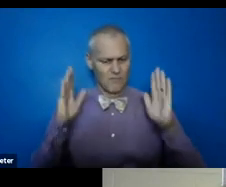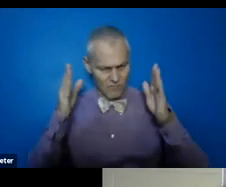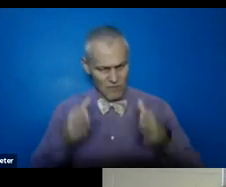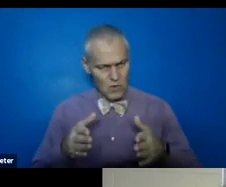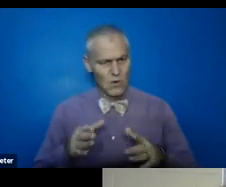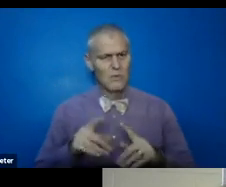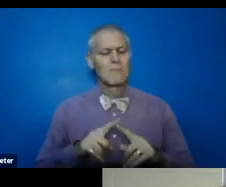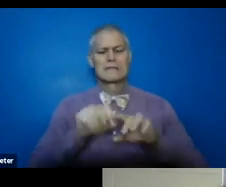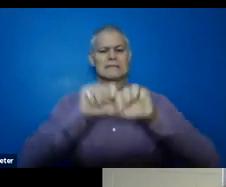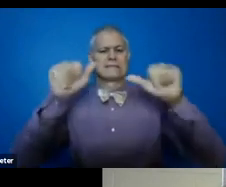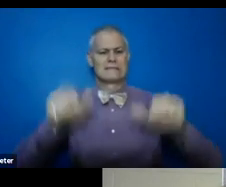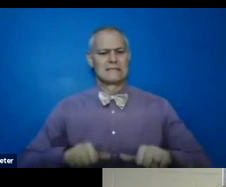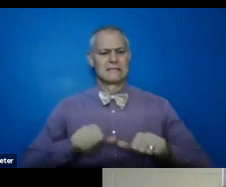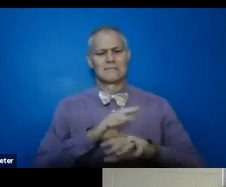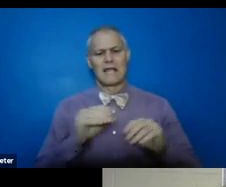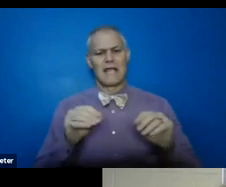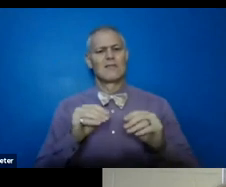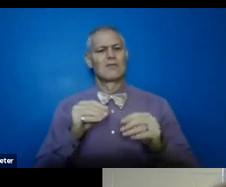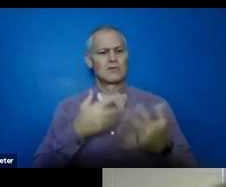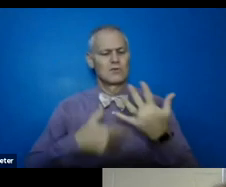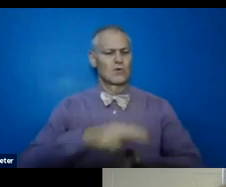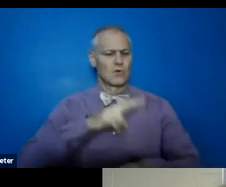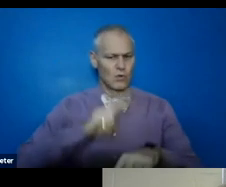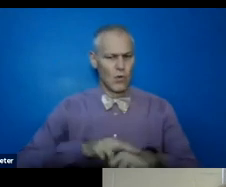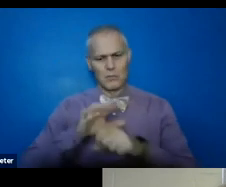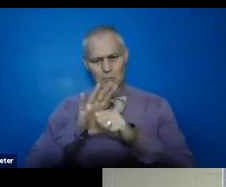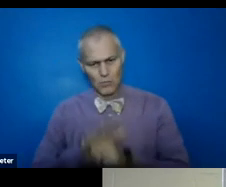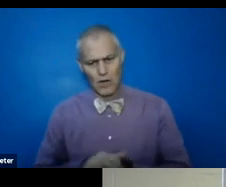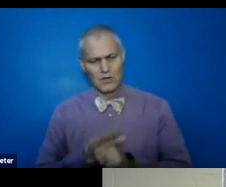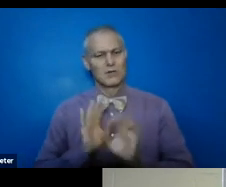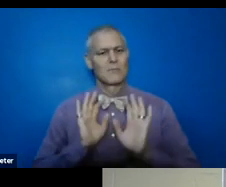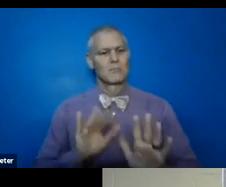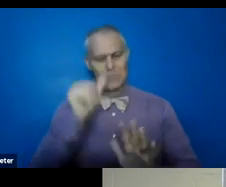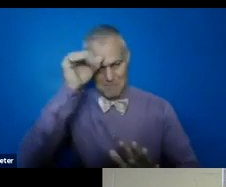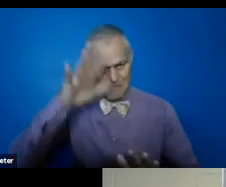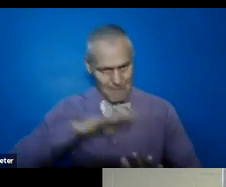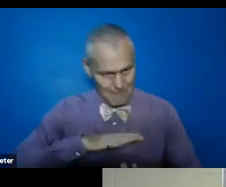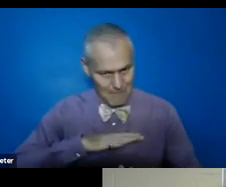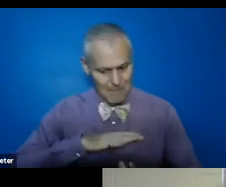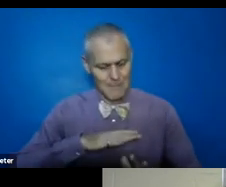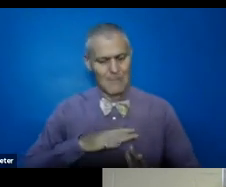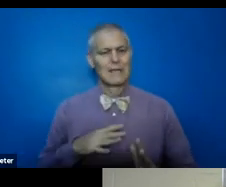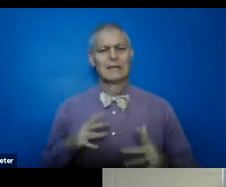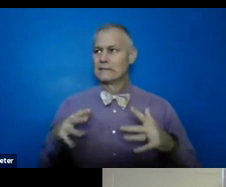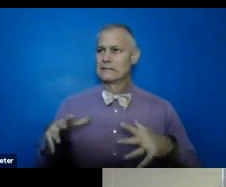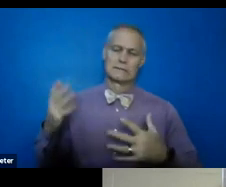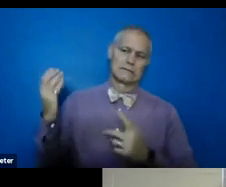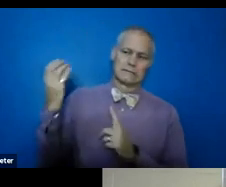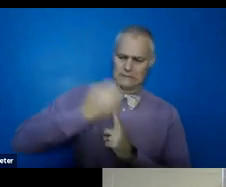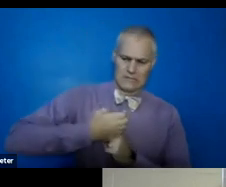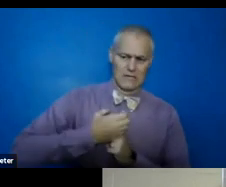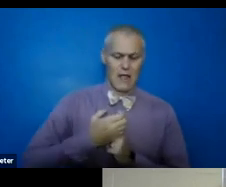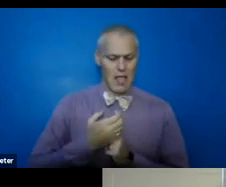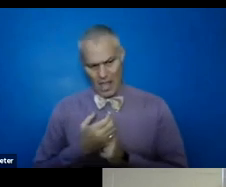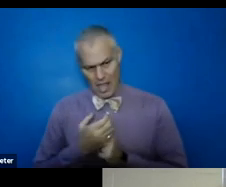the systems and the social norms and pressures that push guys to take on characteristics that wind